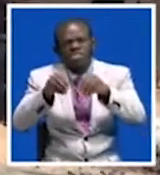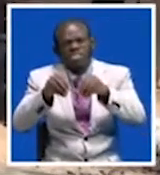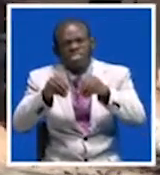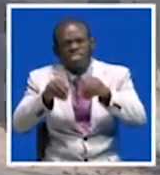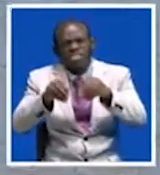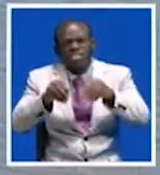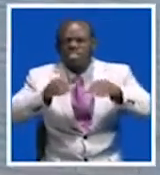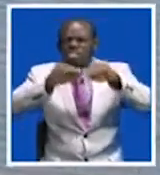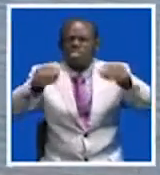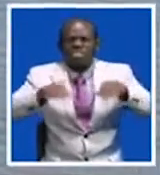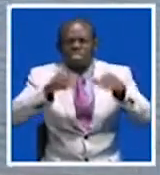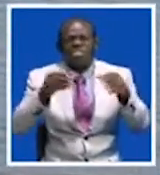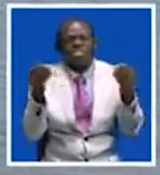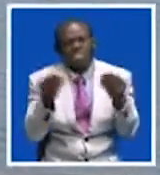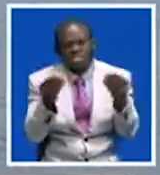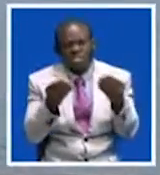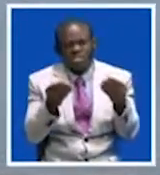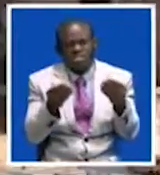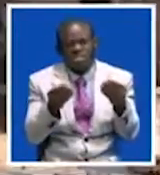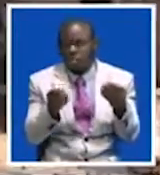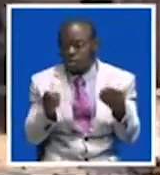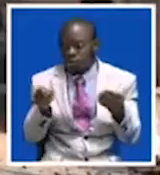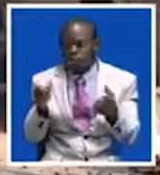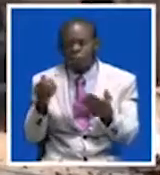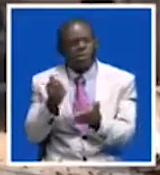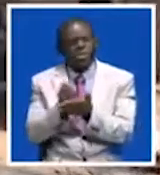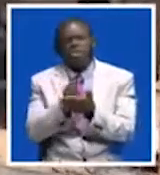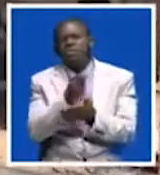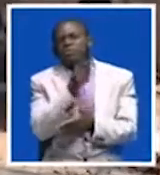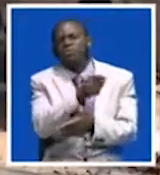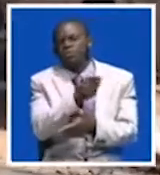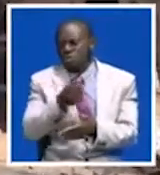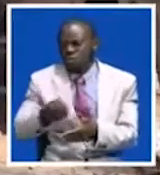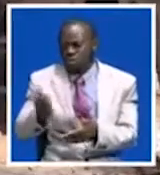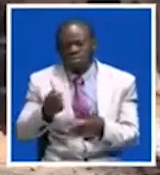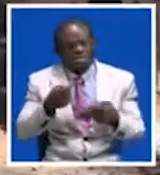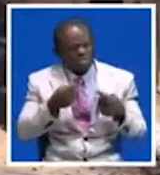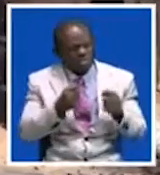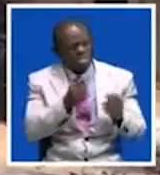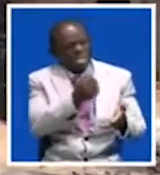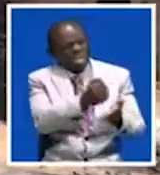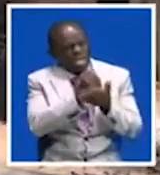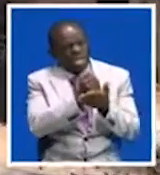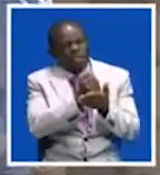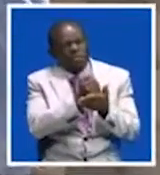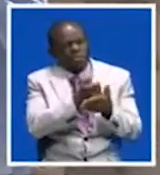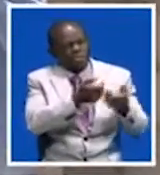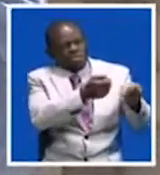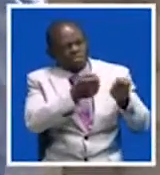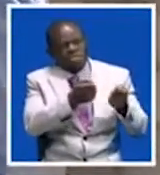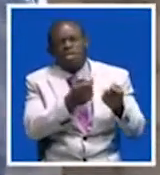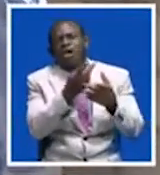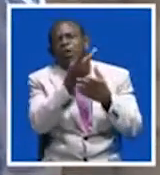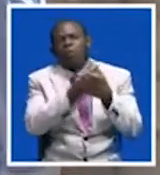to help him out. Now he couldn't manage. Instead, they were dragged together. This